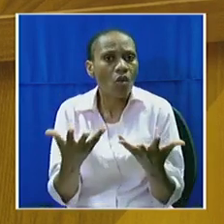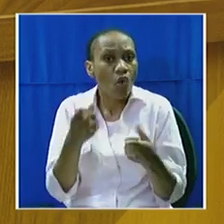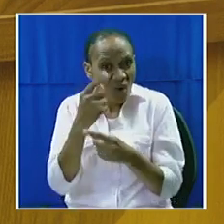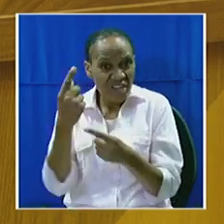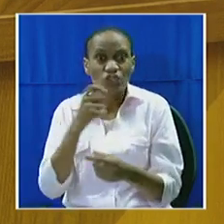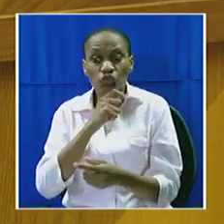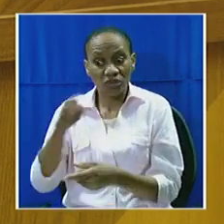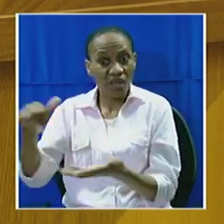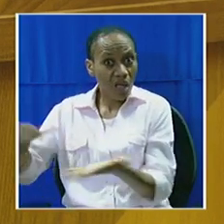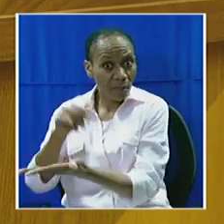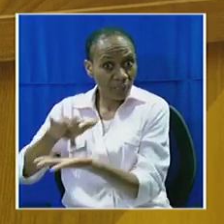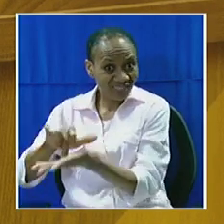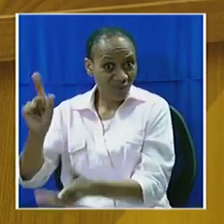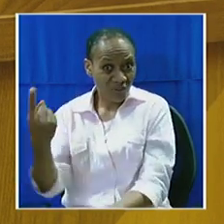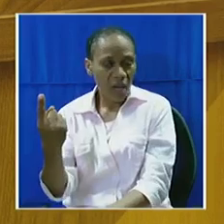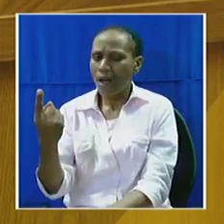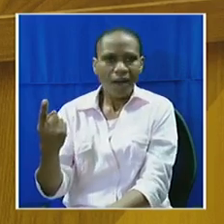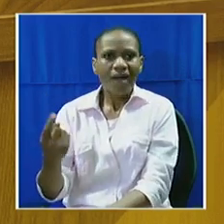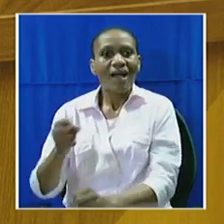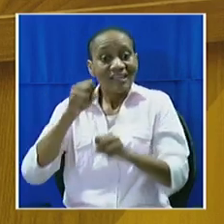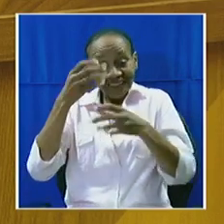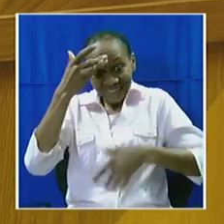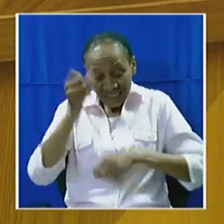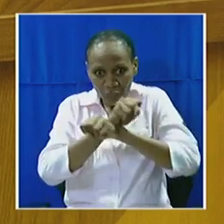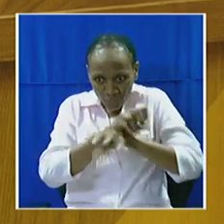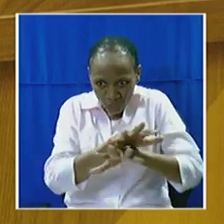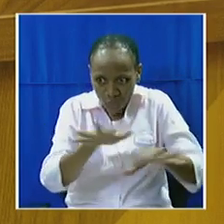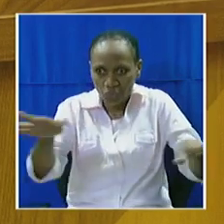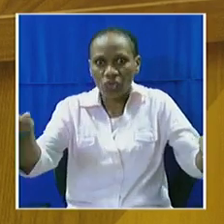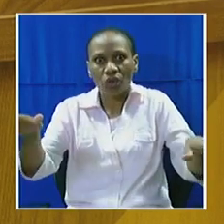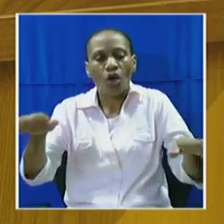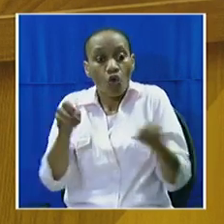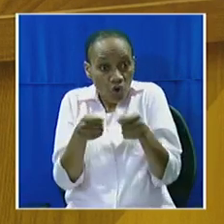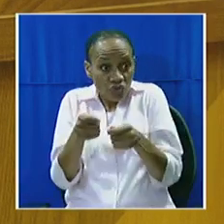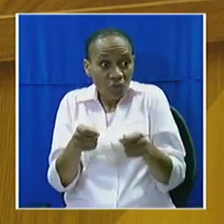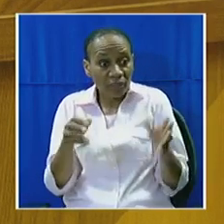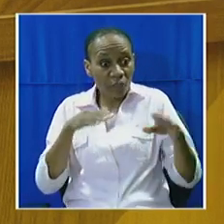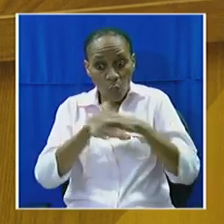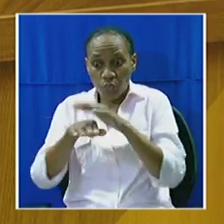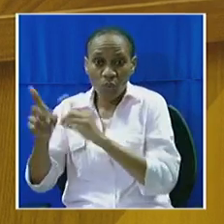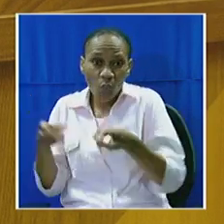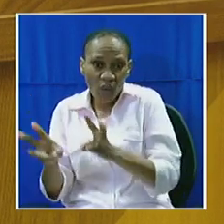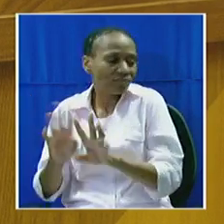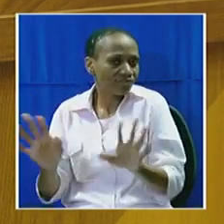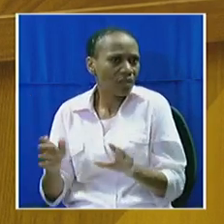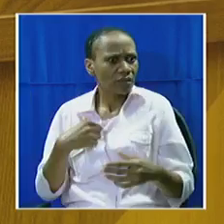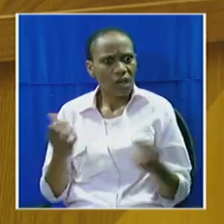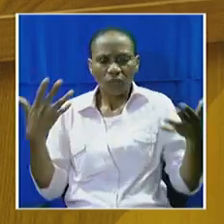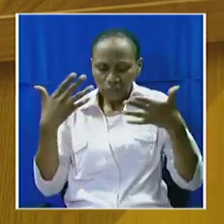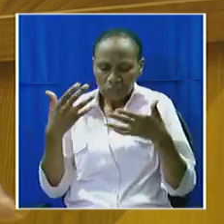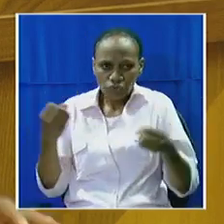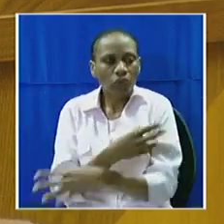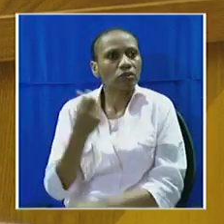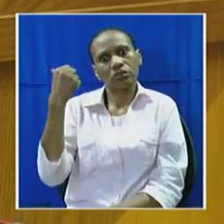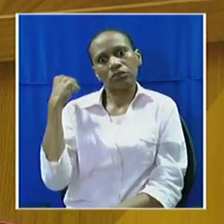Airport. More so because the coronavirus is not contained by the imaginary borders. It was a huge embarrassment yesterday hearing the minister speak